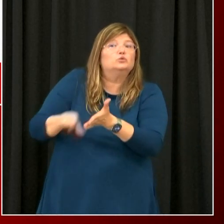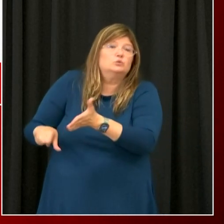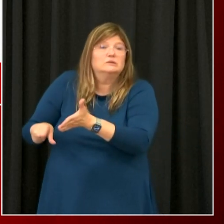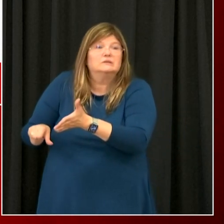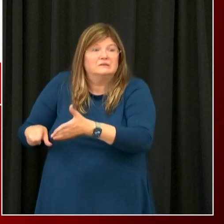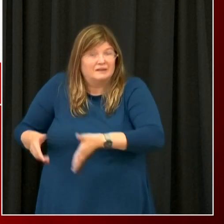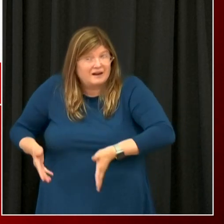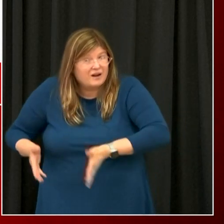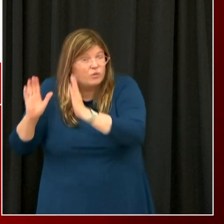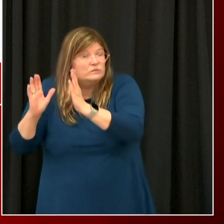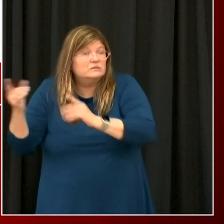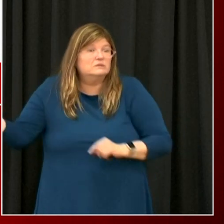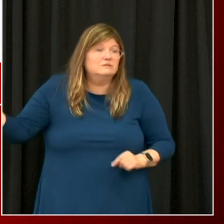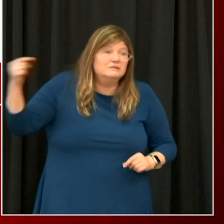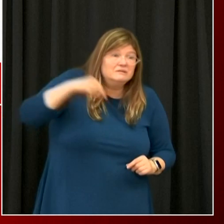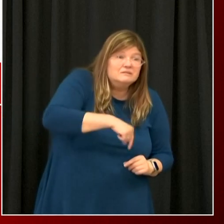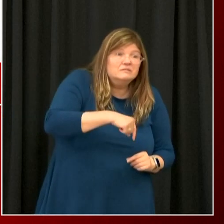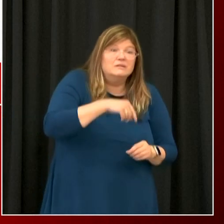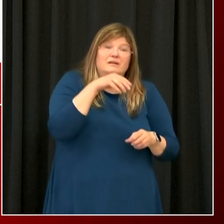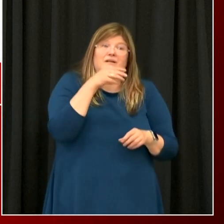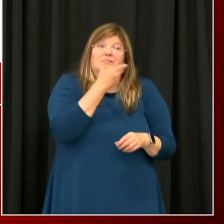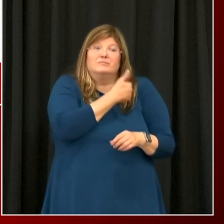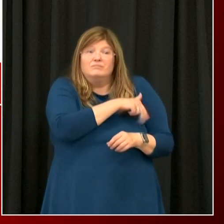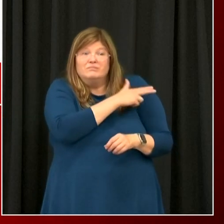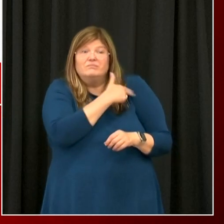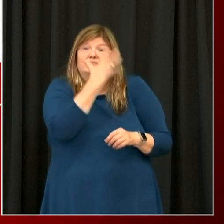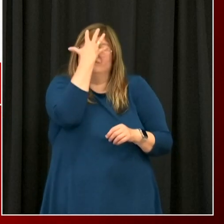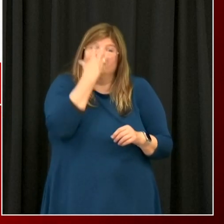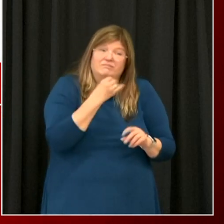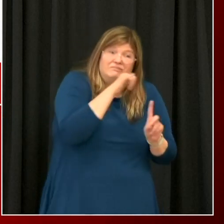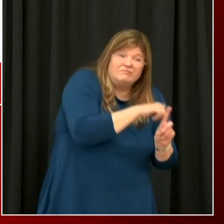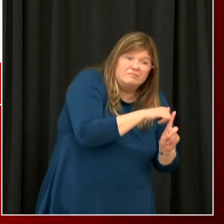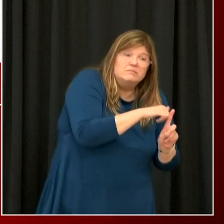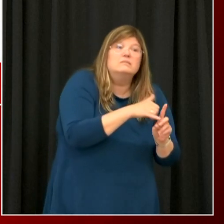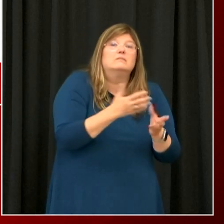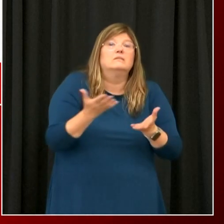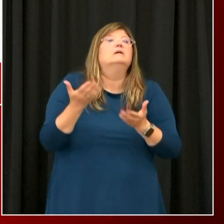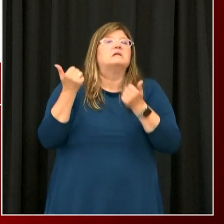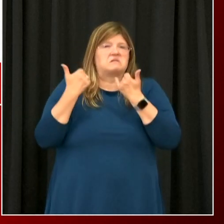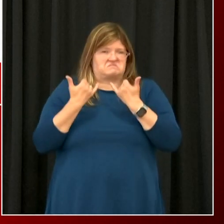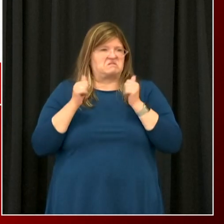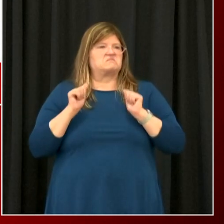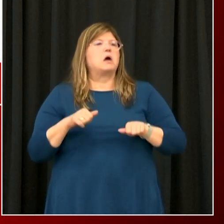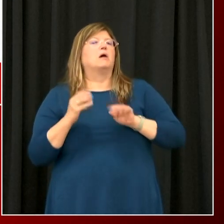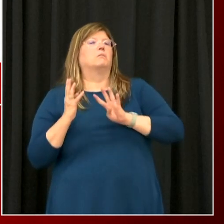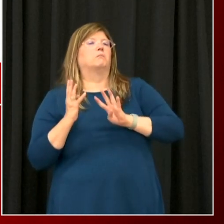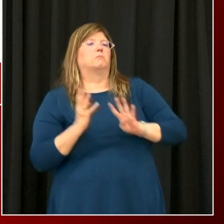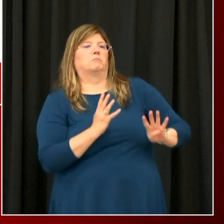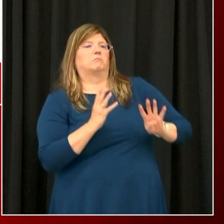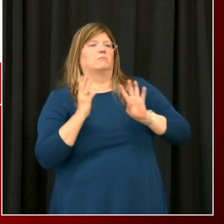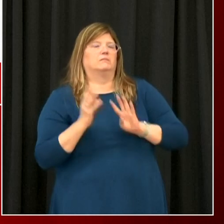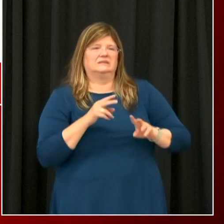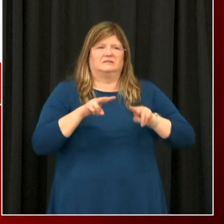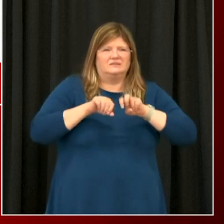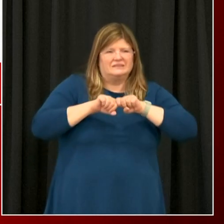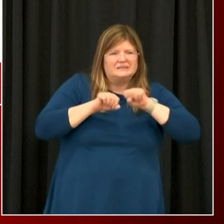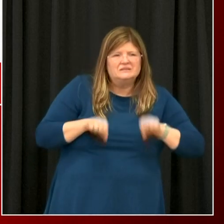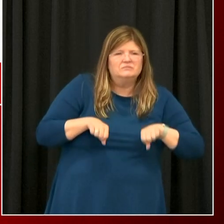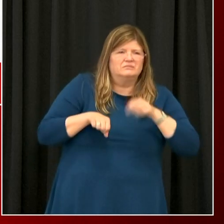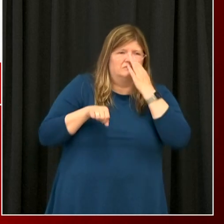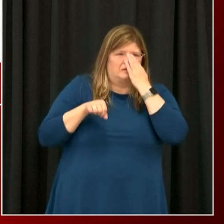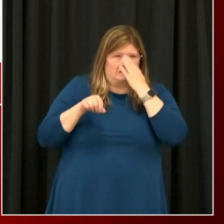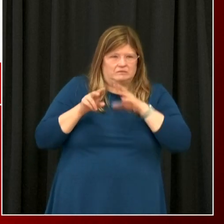and ambulatory care surgical centers. And so if our health system capacity were to exceed 80% for more than 7 days, we